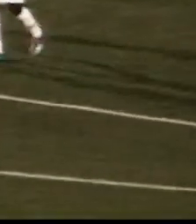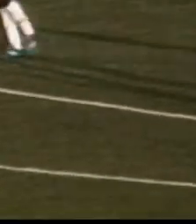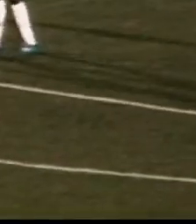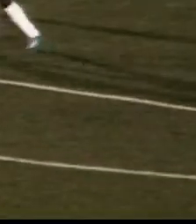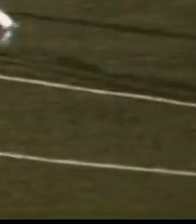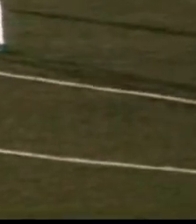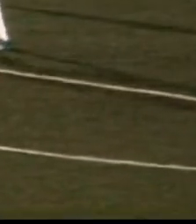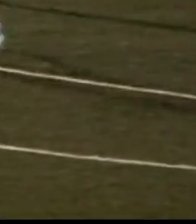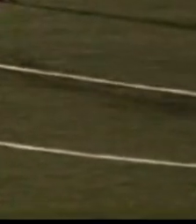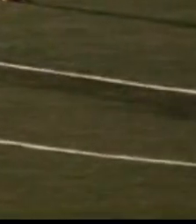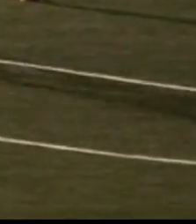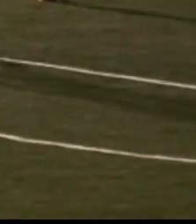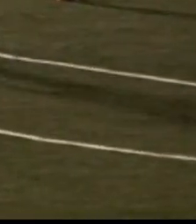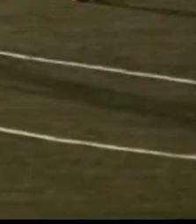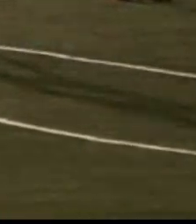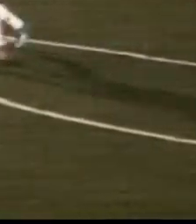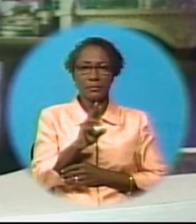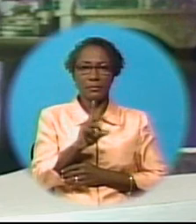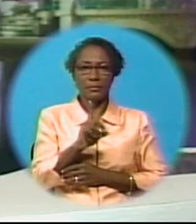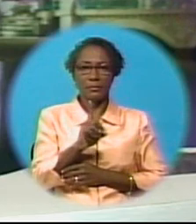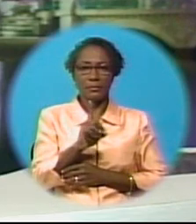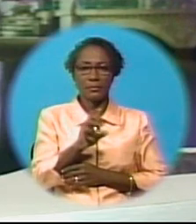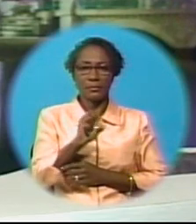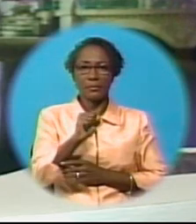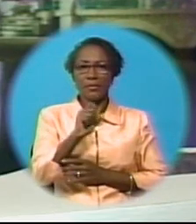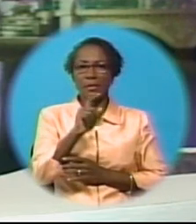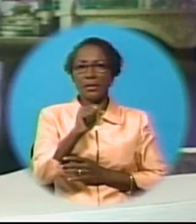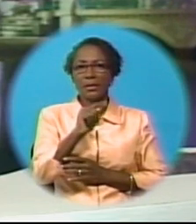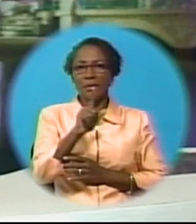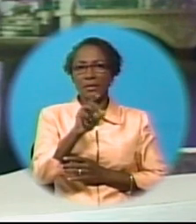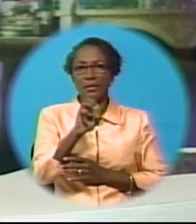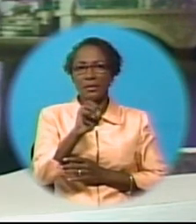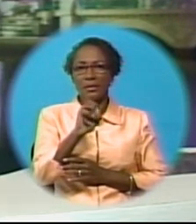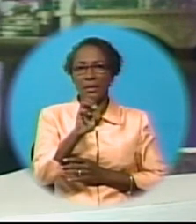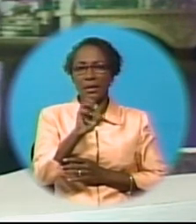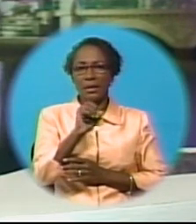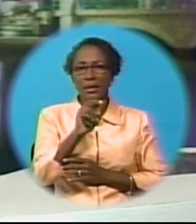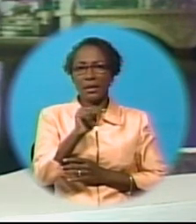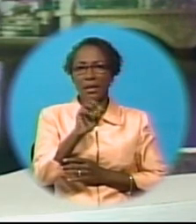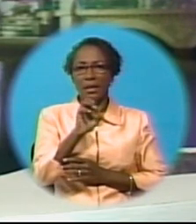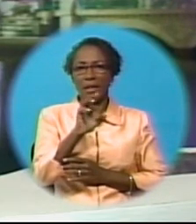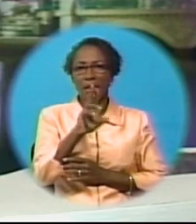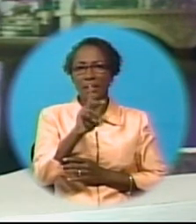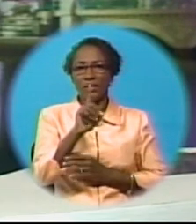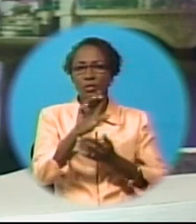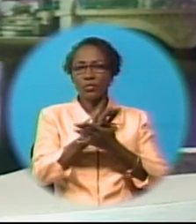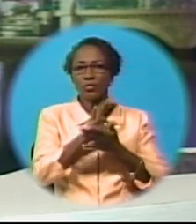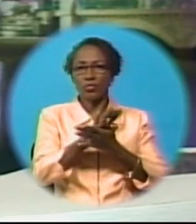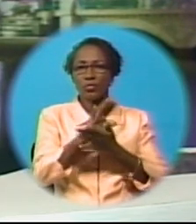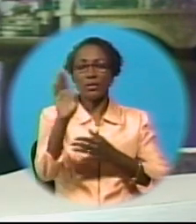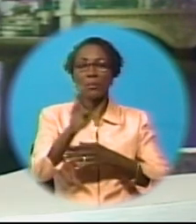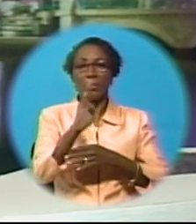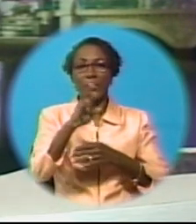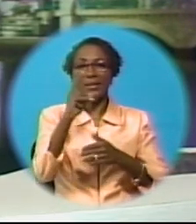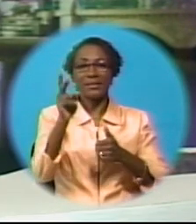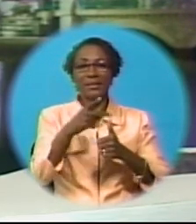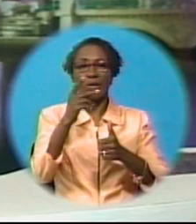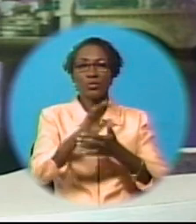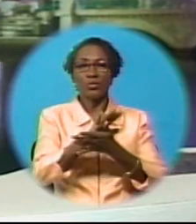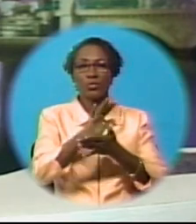win it, 5-2. And in more football news, St. Leonard's are the Barbados Secondary Schools